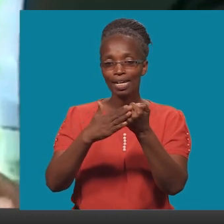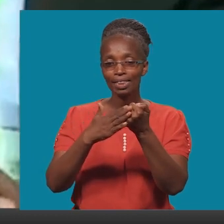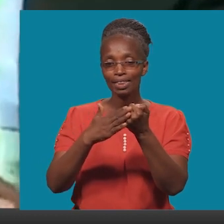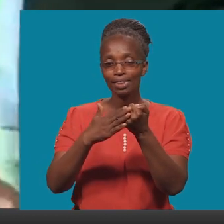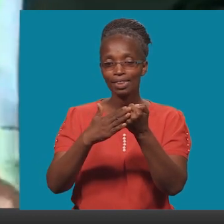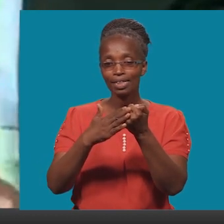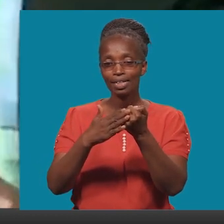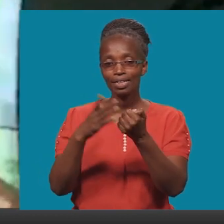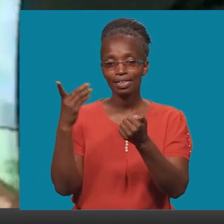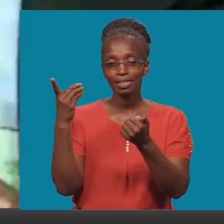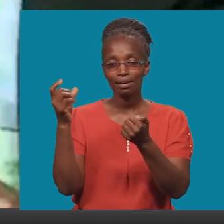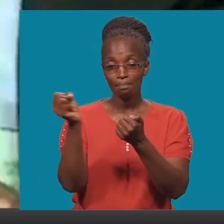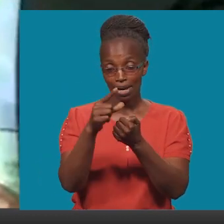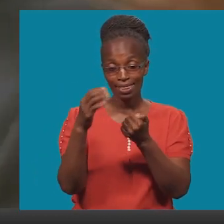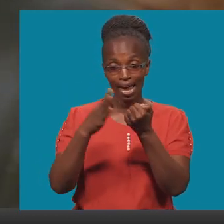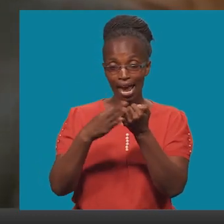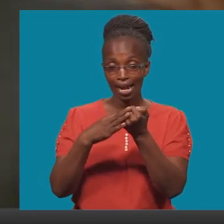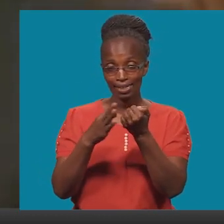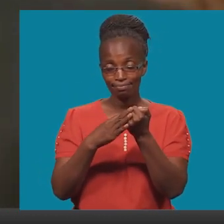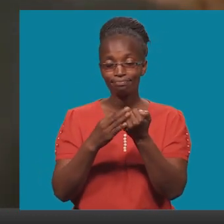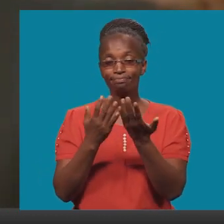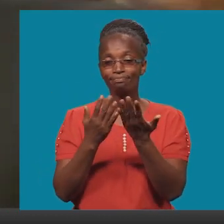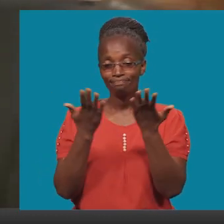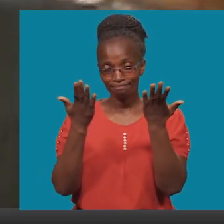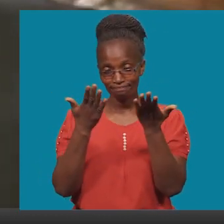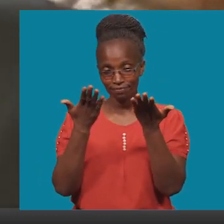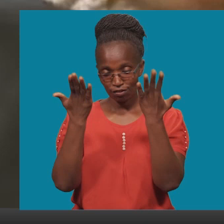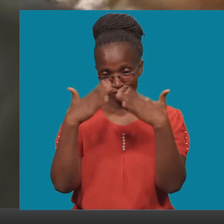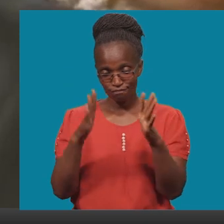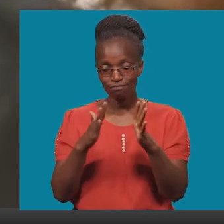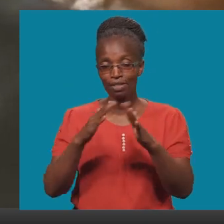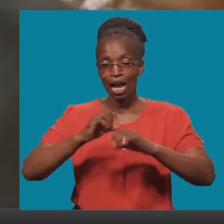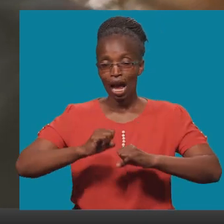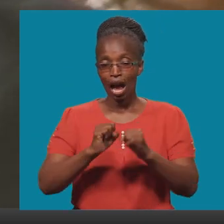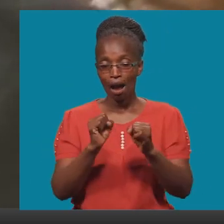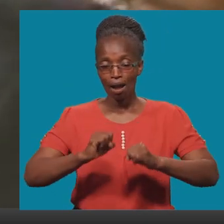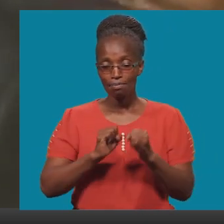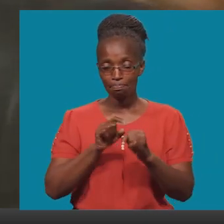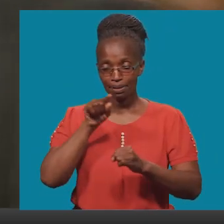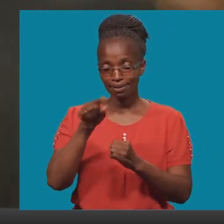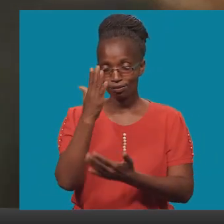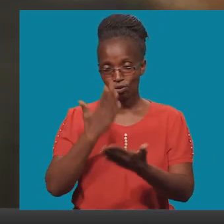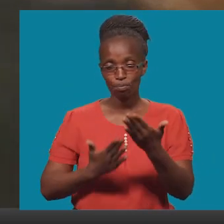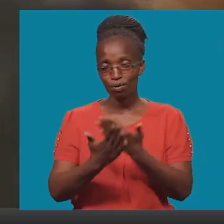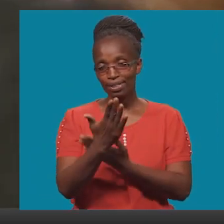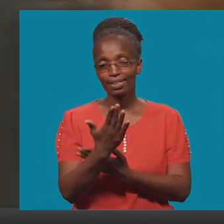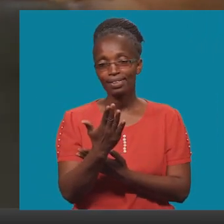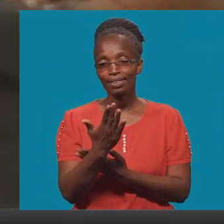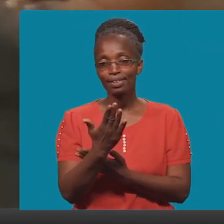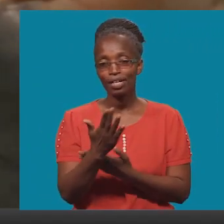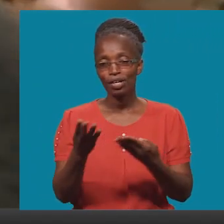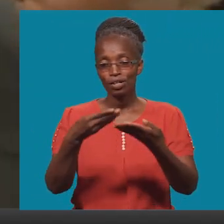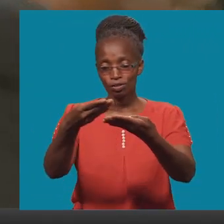of August presidential election is approved. I'm delighted this morning to receive